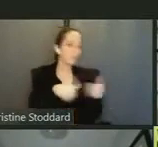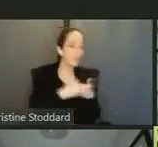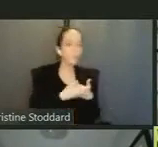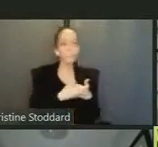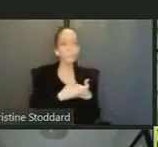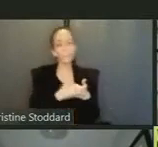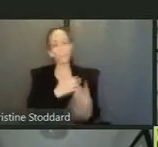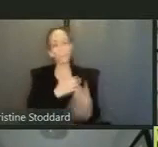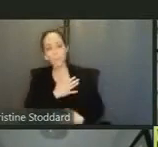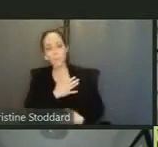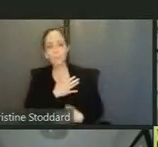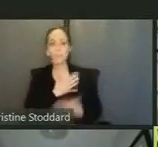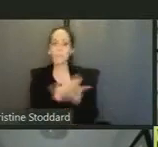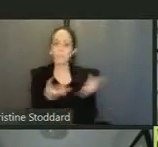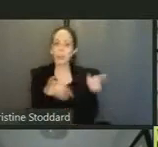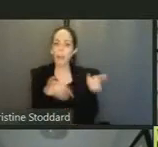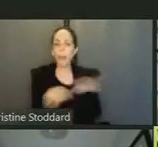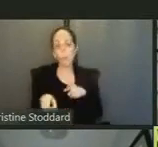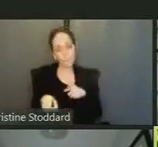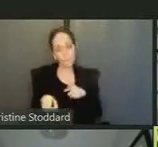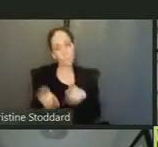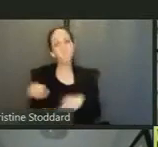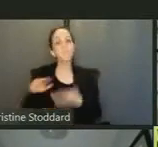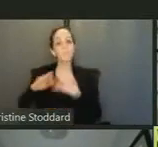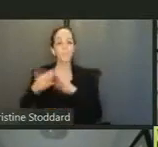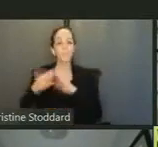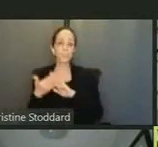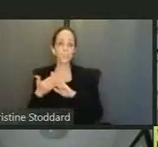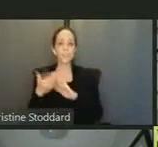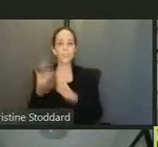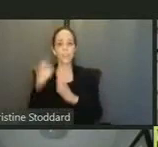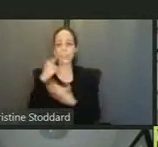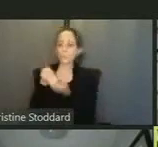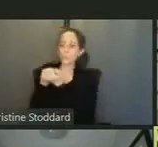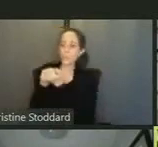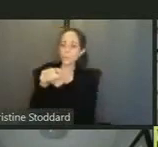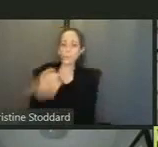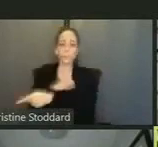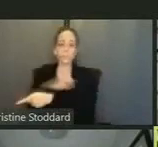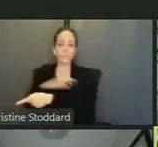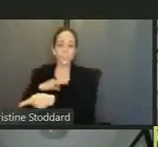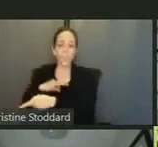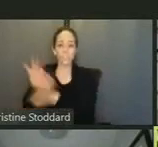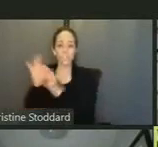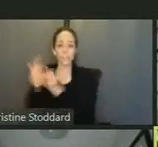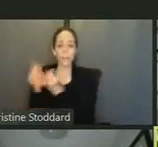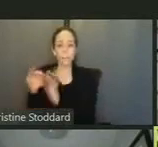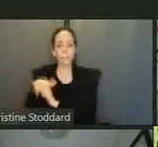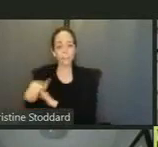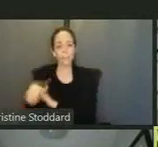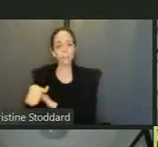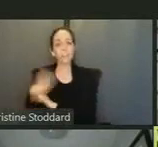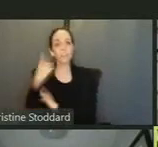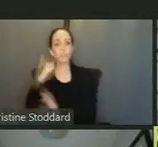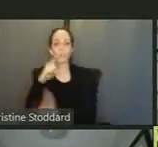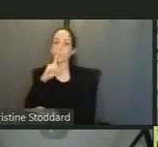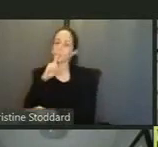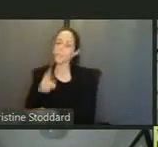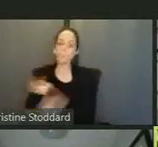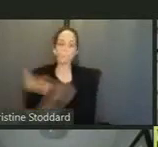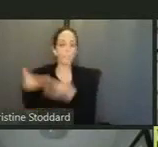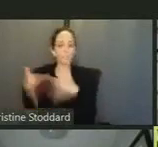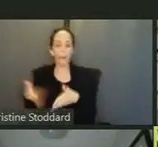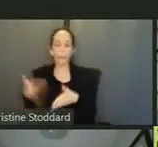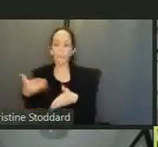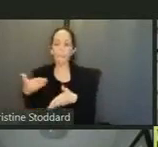members. Too many of our members have had to console staff, families, and children about the very real loss of loved ones,